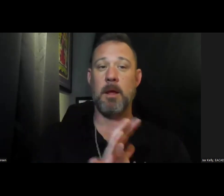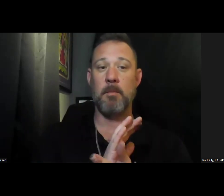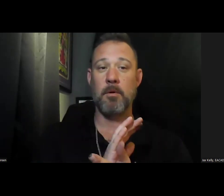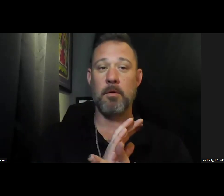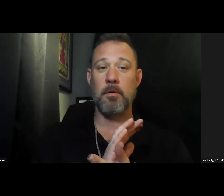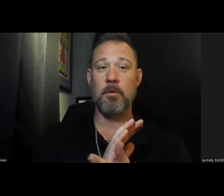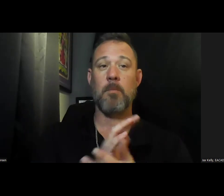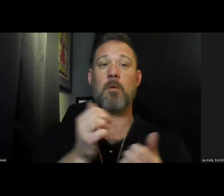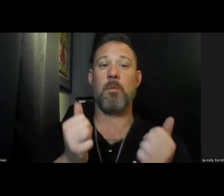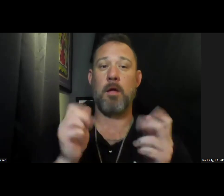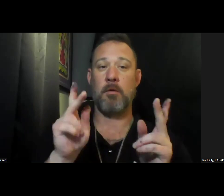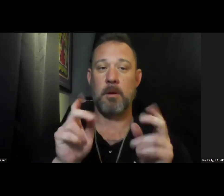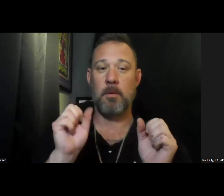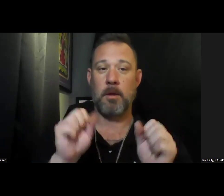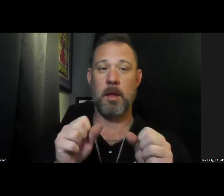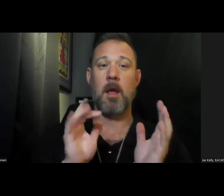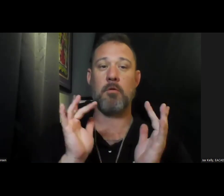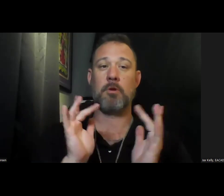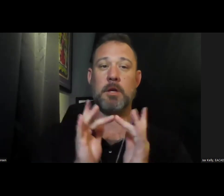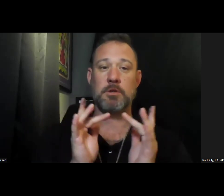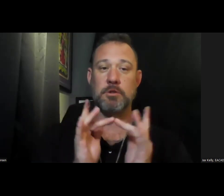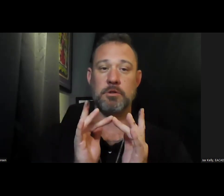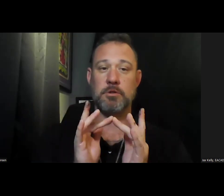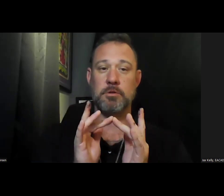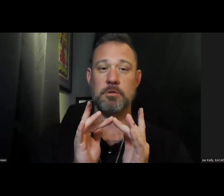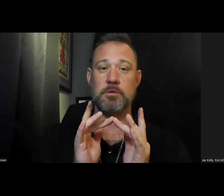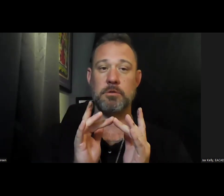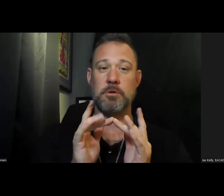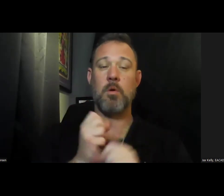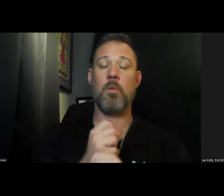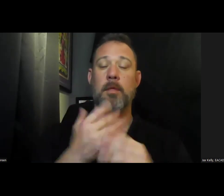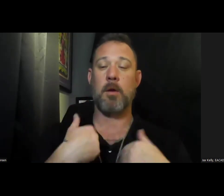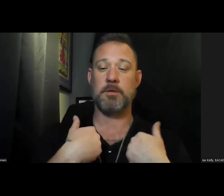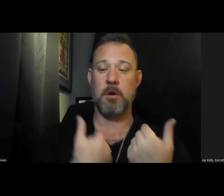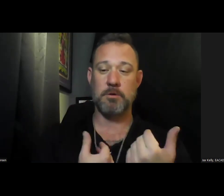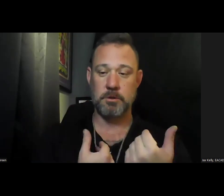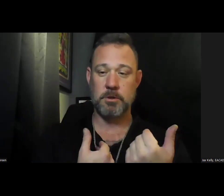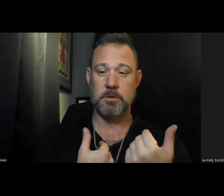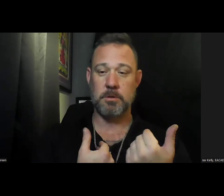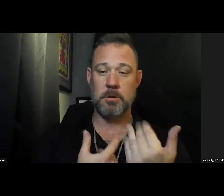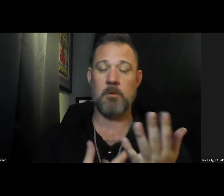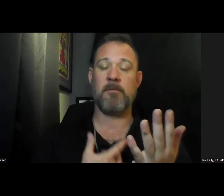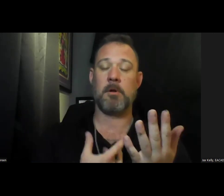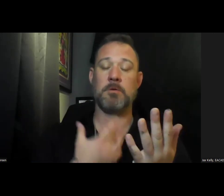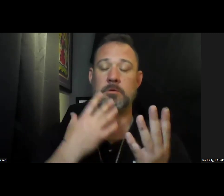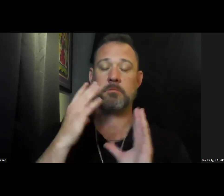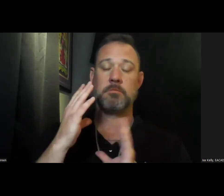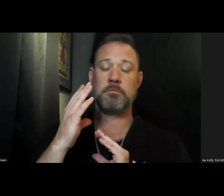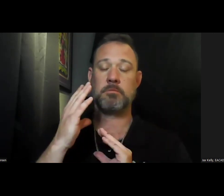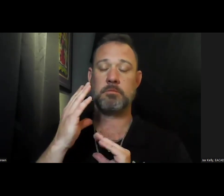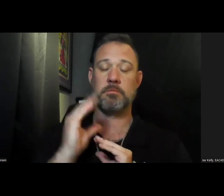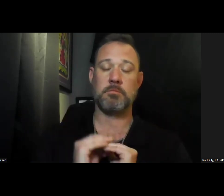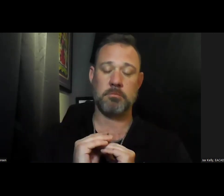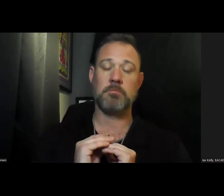It will be whether people can actually reach them without exhaustion, humiliation, or harm. And that is